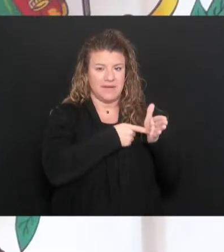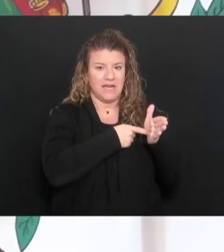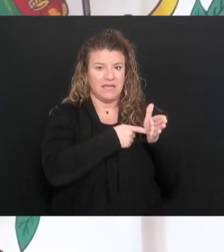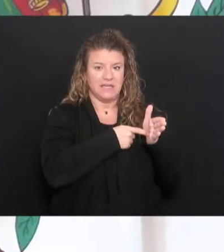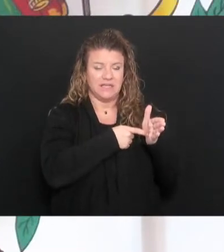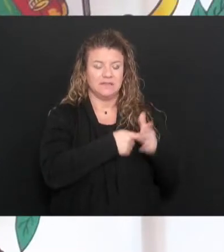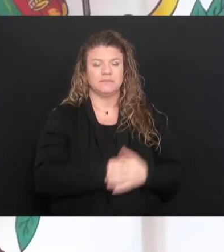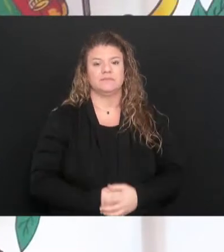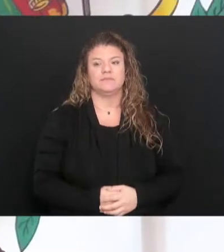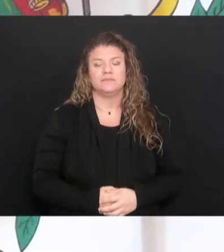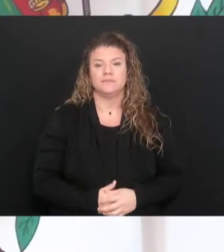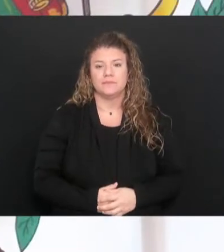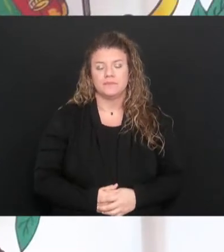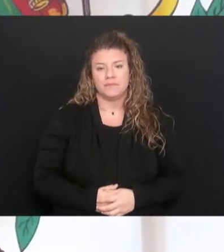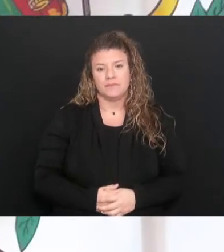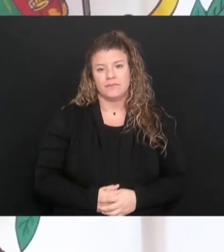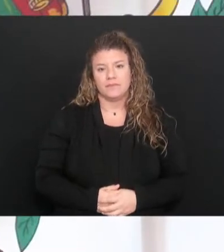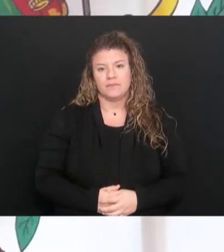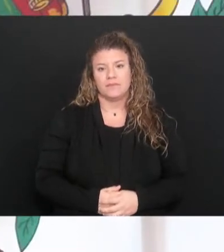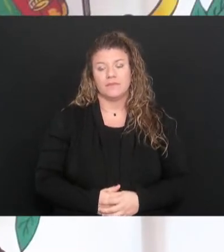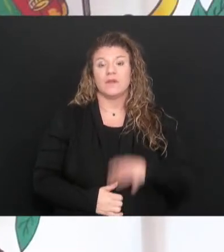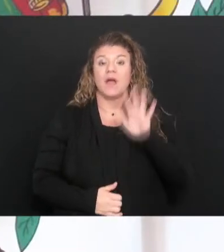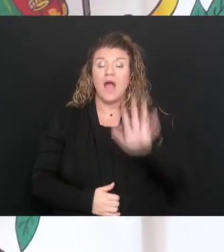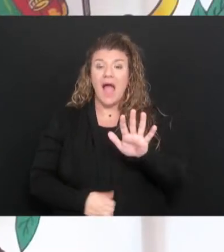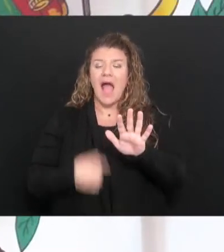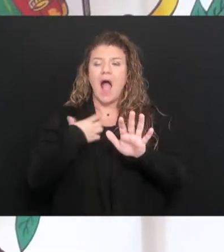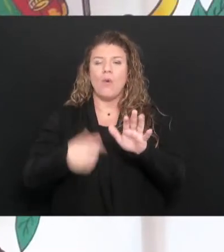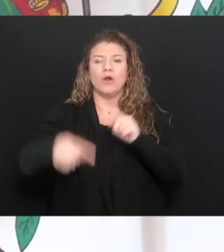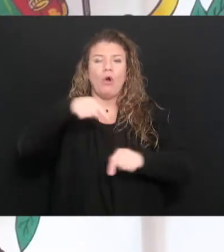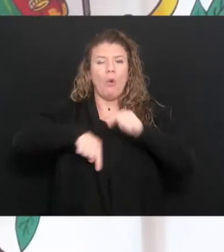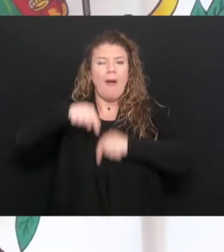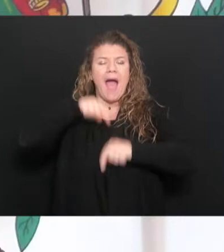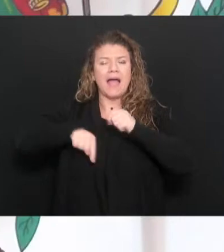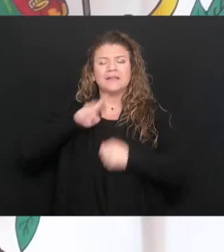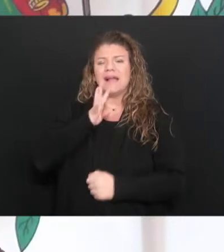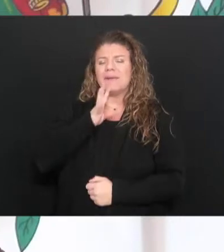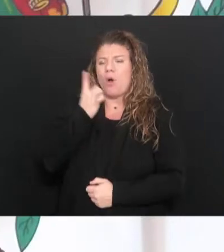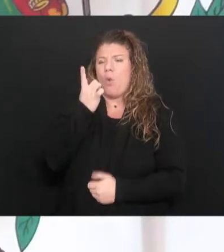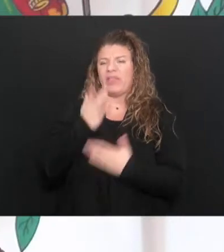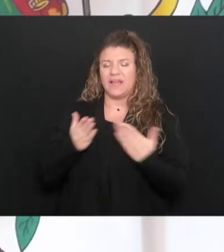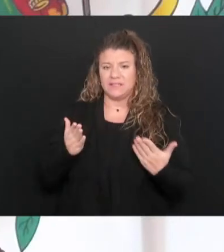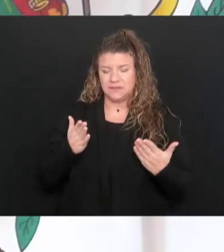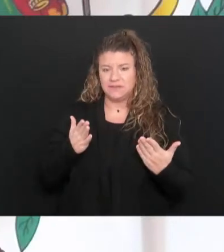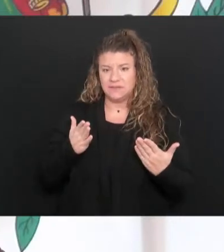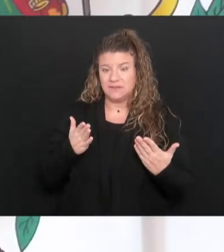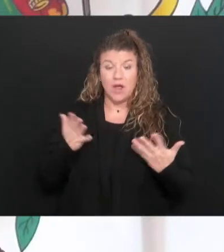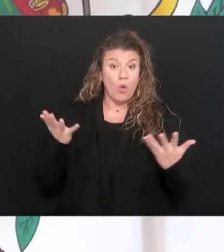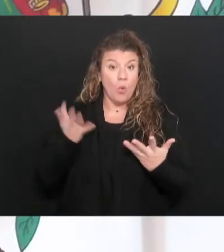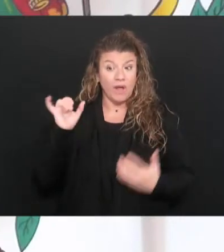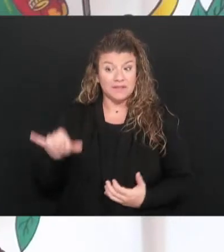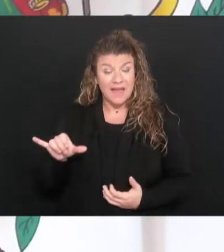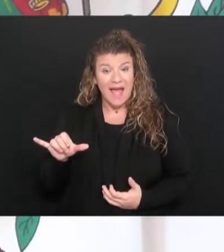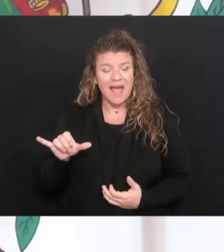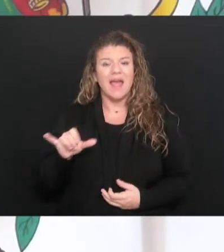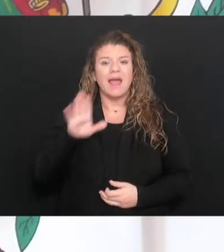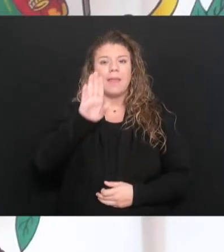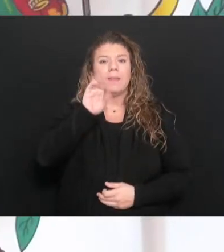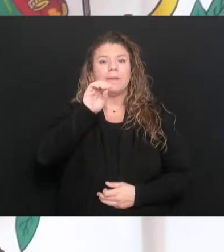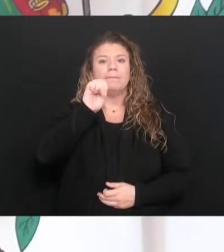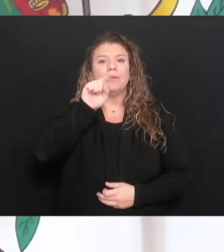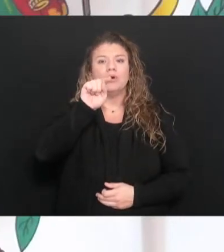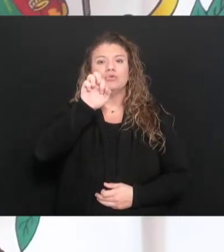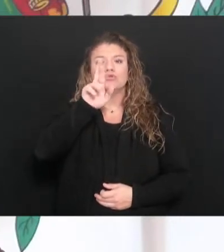Now, I want to go back to one thing here just real quickly. and that is on our booster